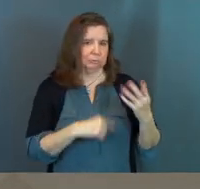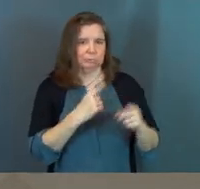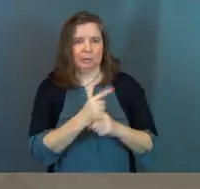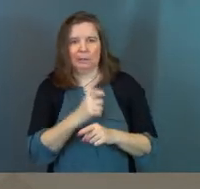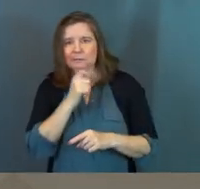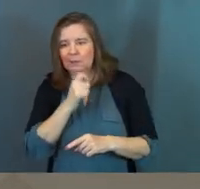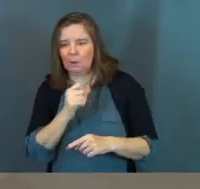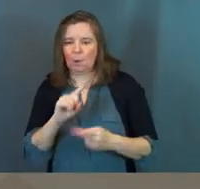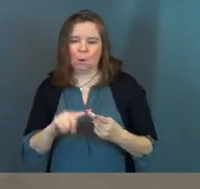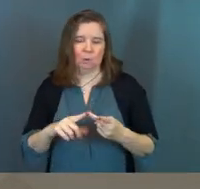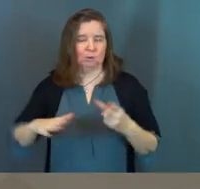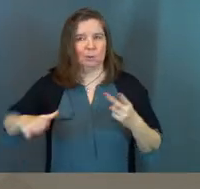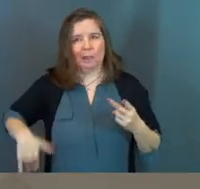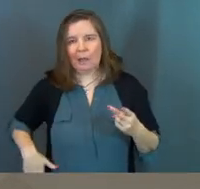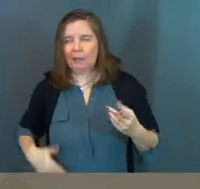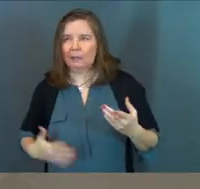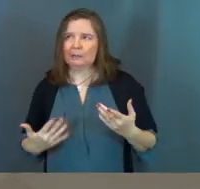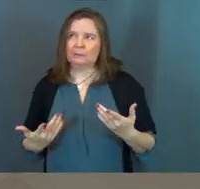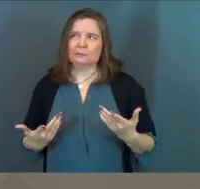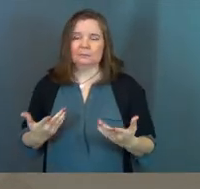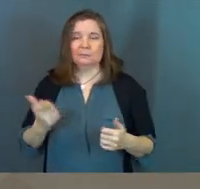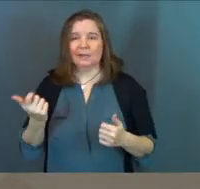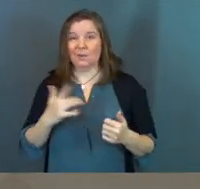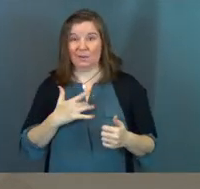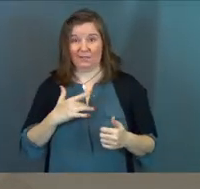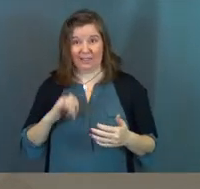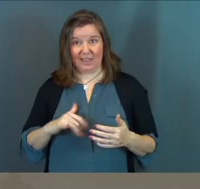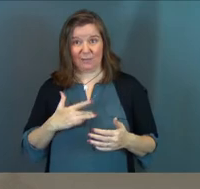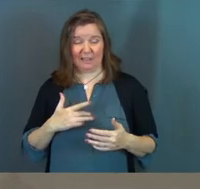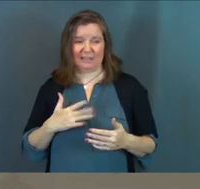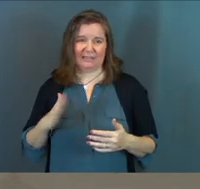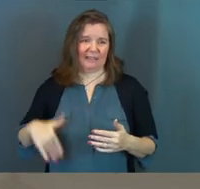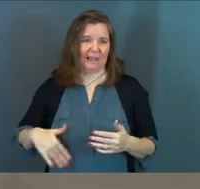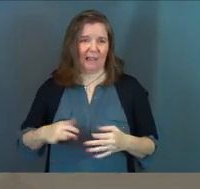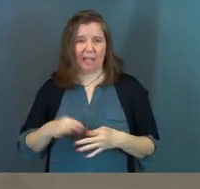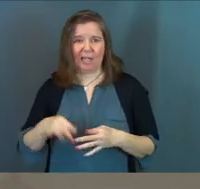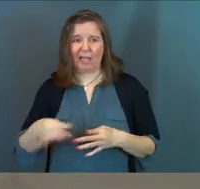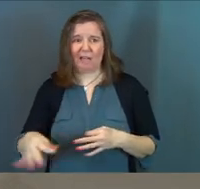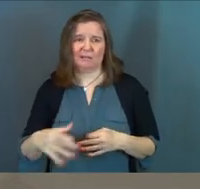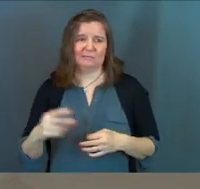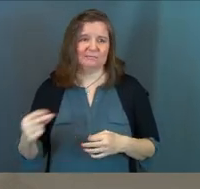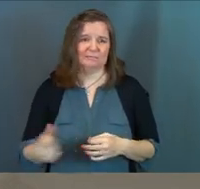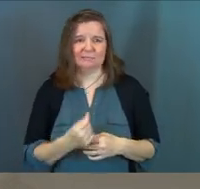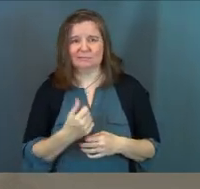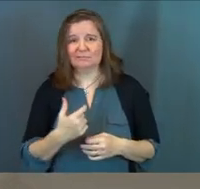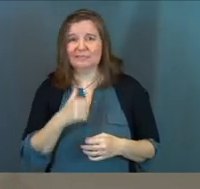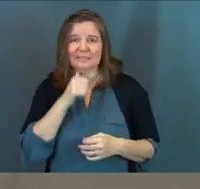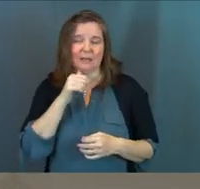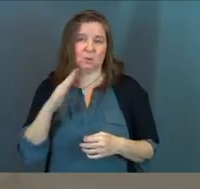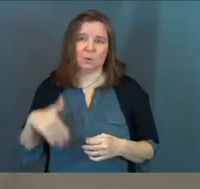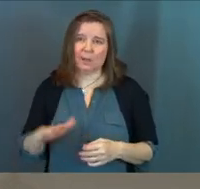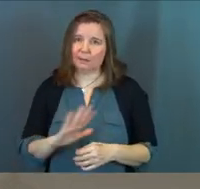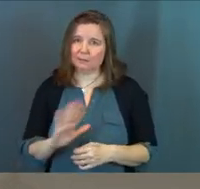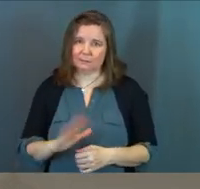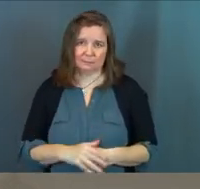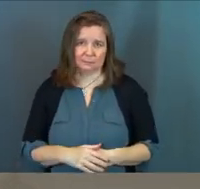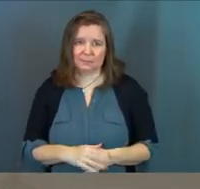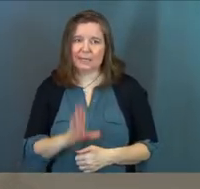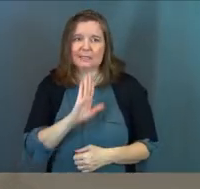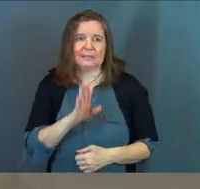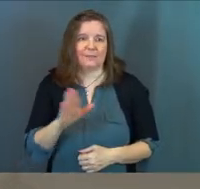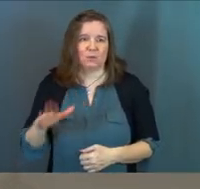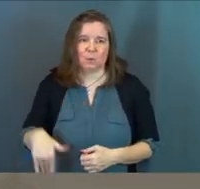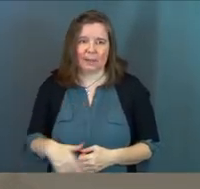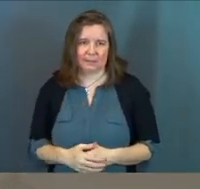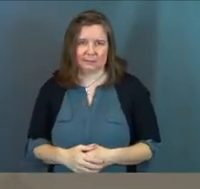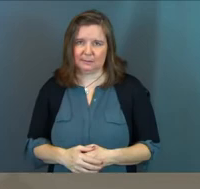right. Oh, it's too late. Anybody feel that today? Oh, it's too late. It's not too late. Never too